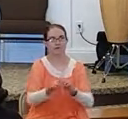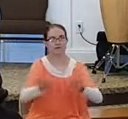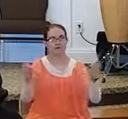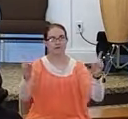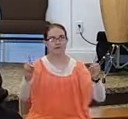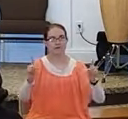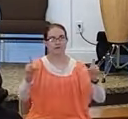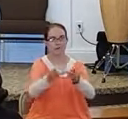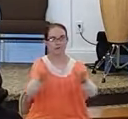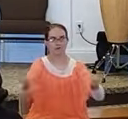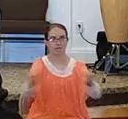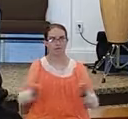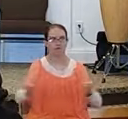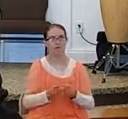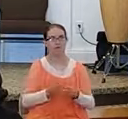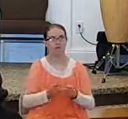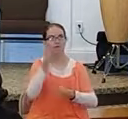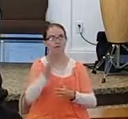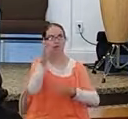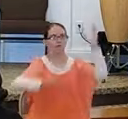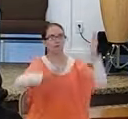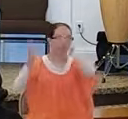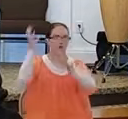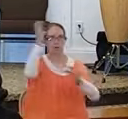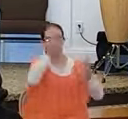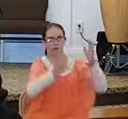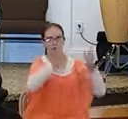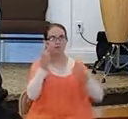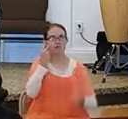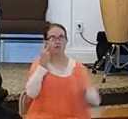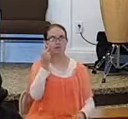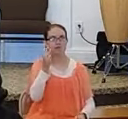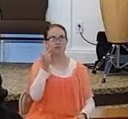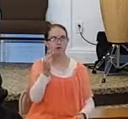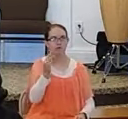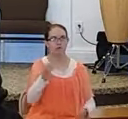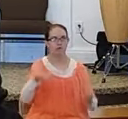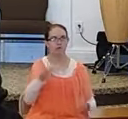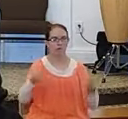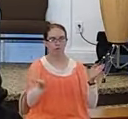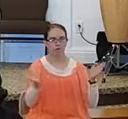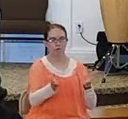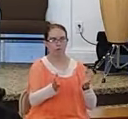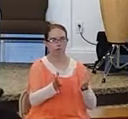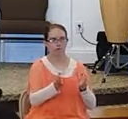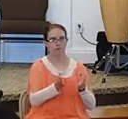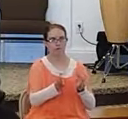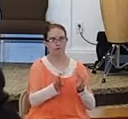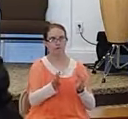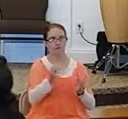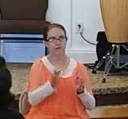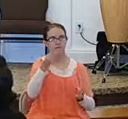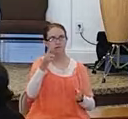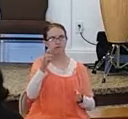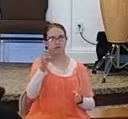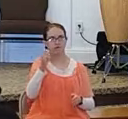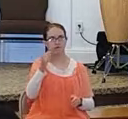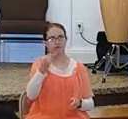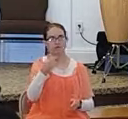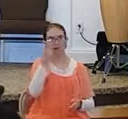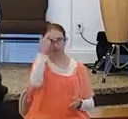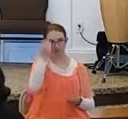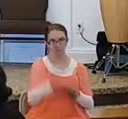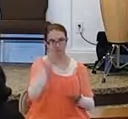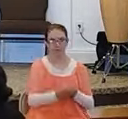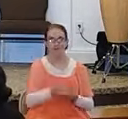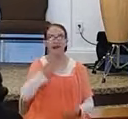location. But after the storm, amen, they saw the closest landfall. That's what I believe. That's my